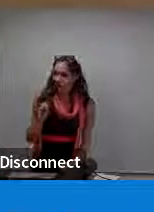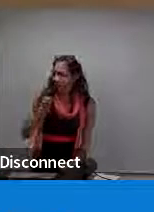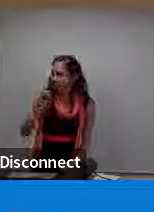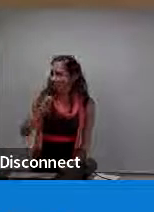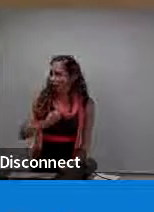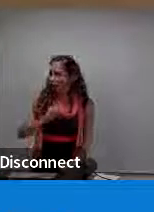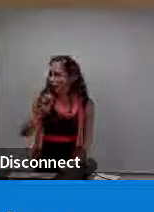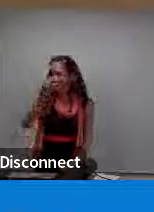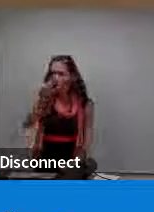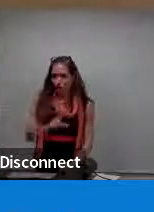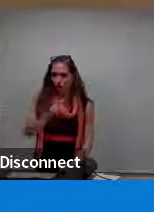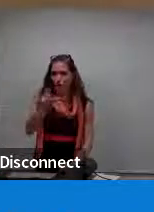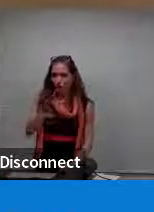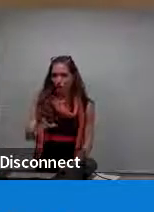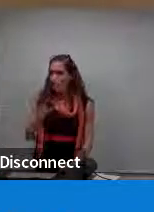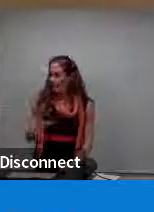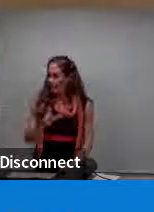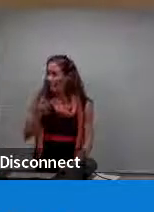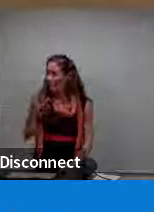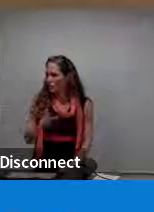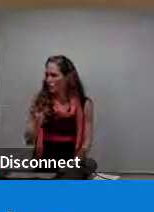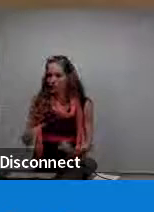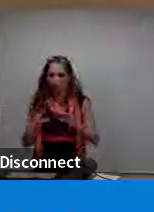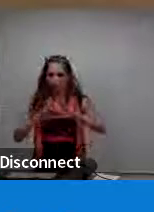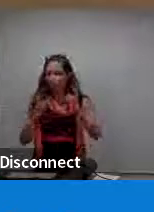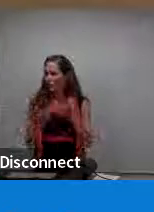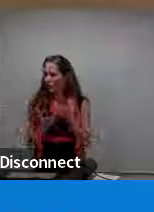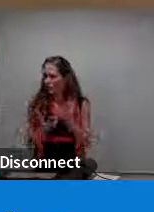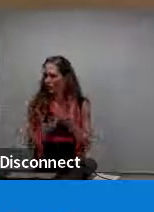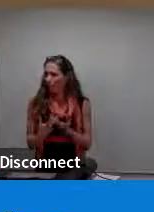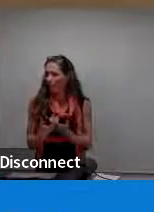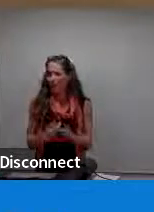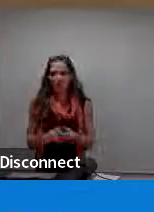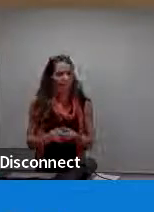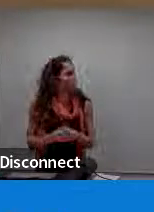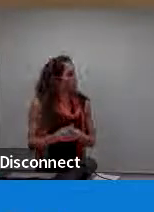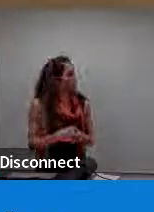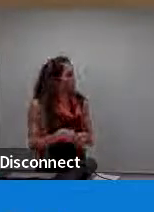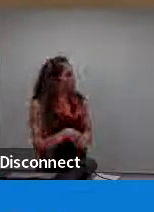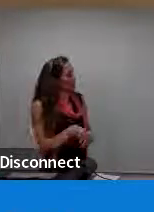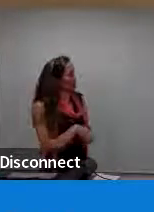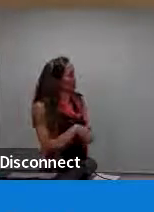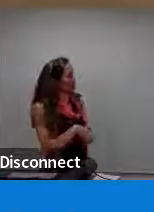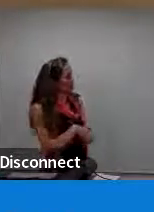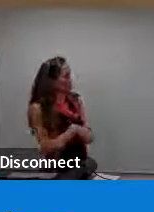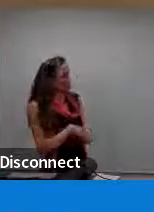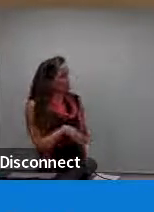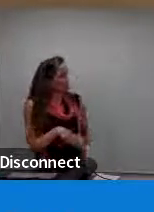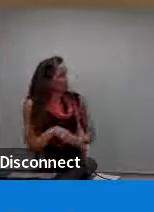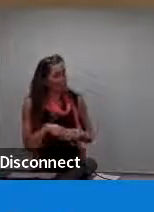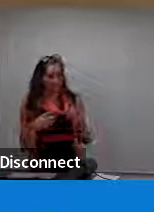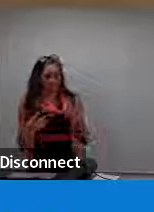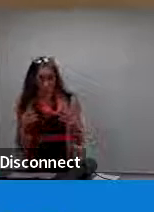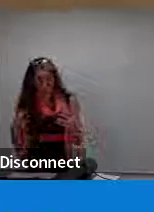very aware of how everyday virtual, physical, and social environments shape how we behave in and think about how we